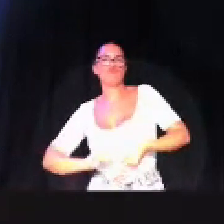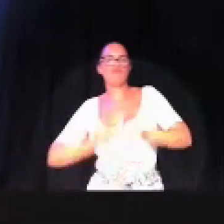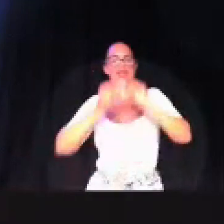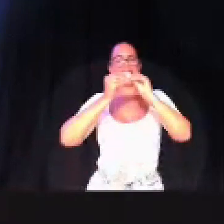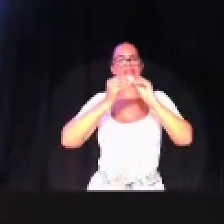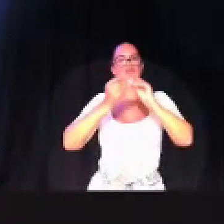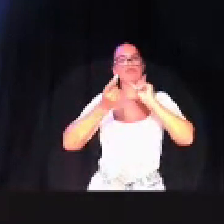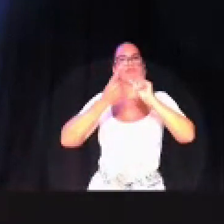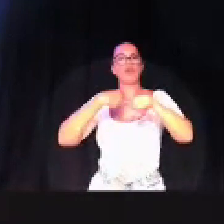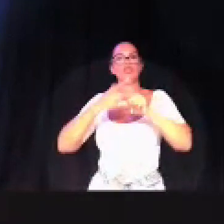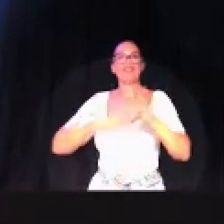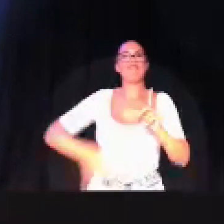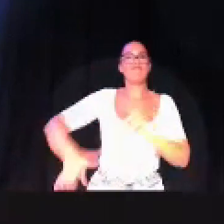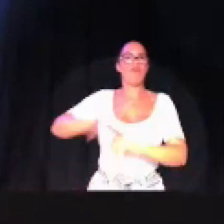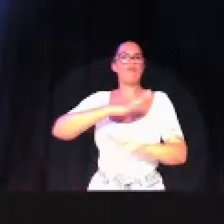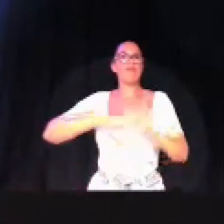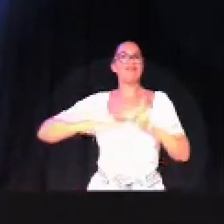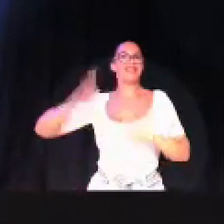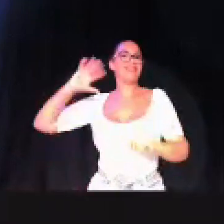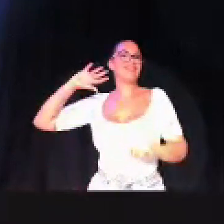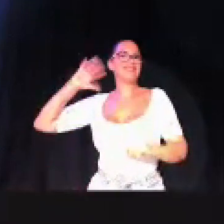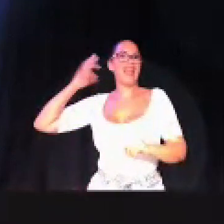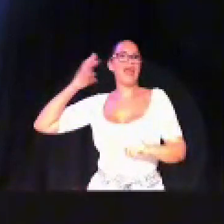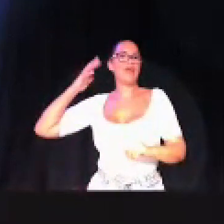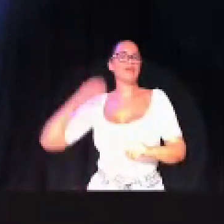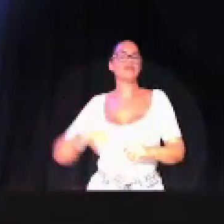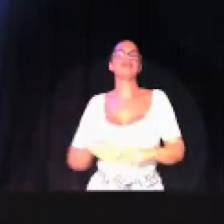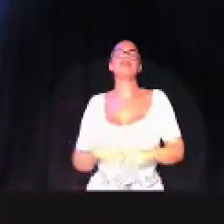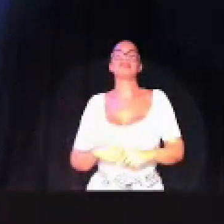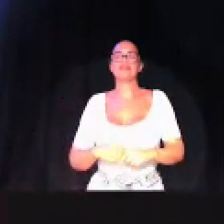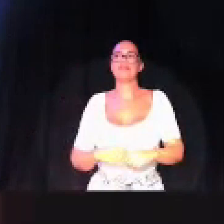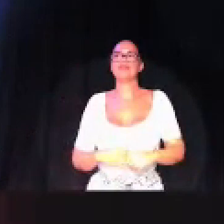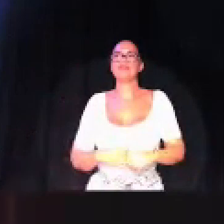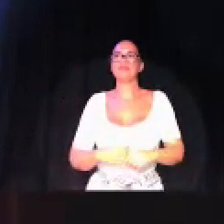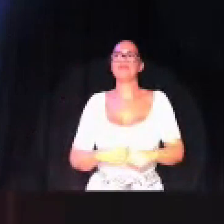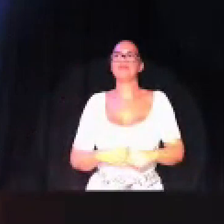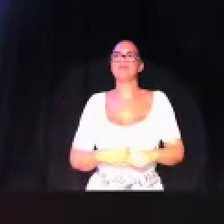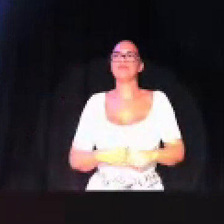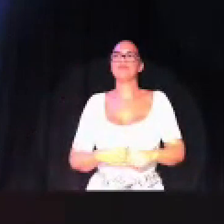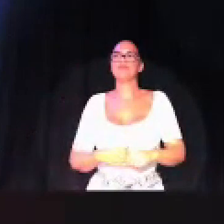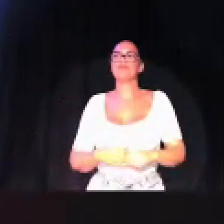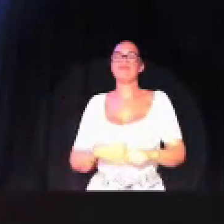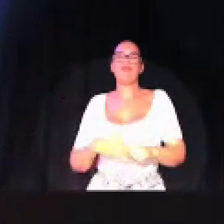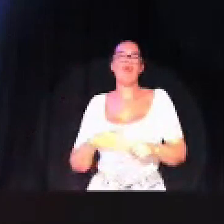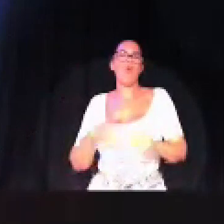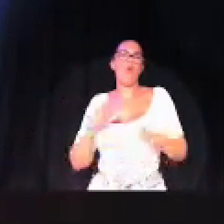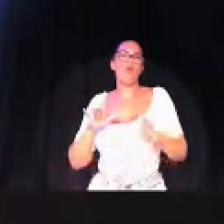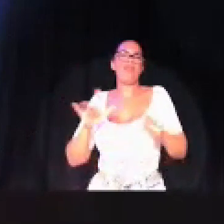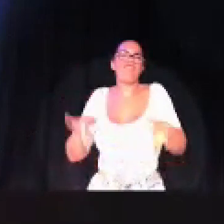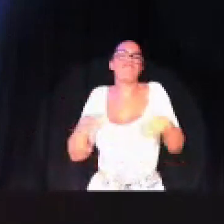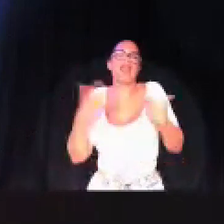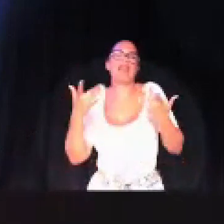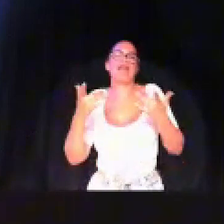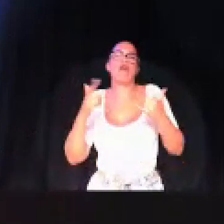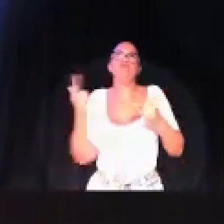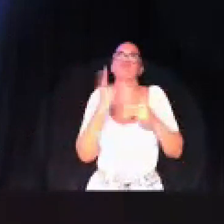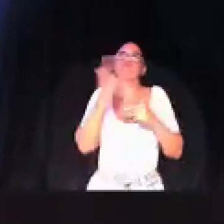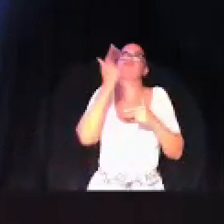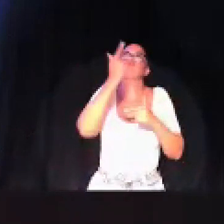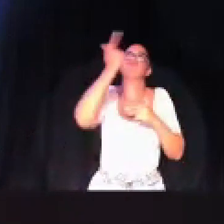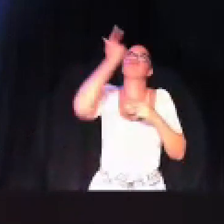environment made by the sound. So some of it's quite womb-like, some of it's quite like you're in space, or this kind of